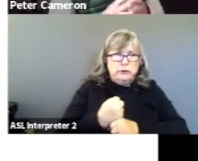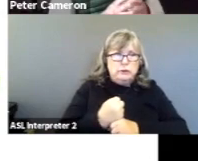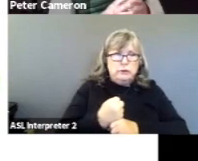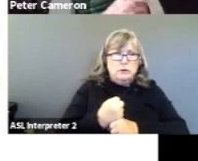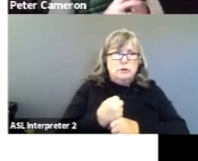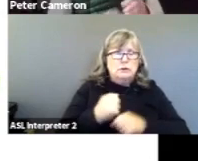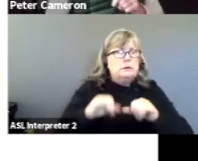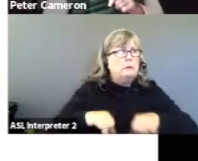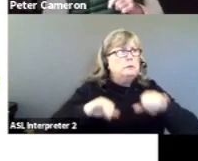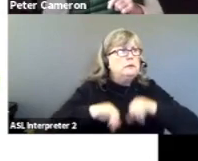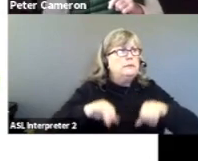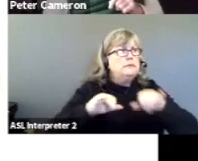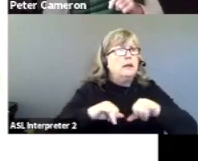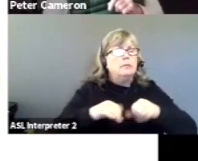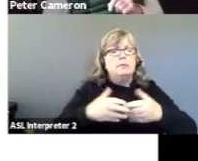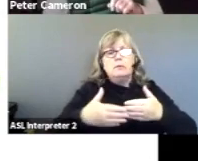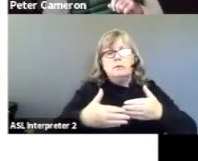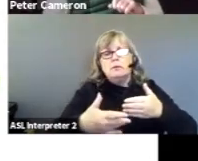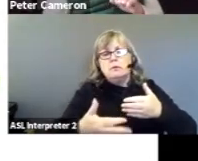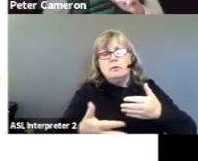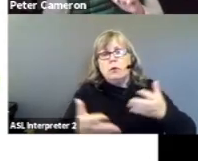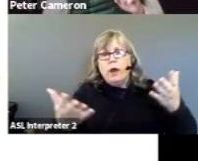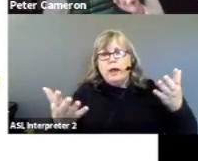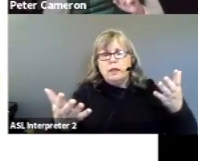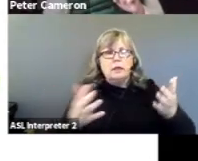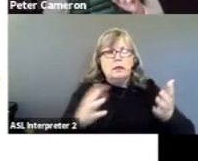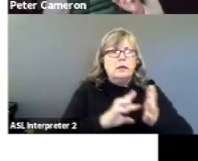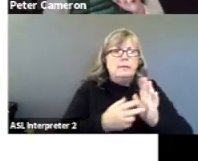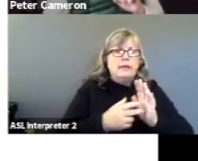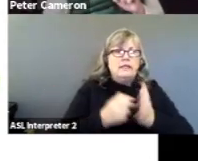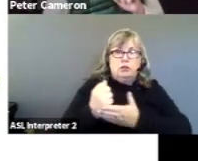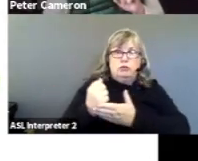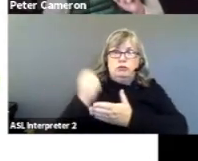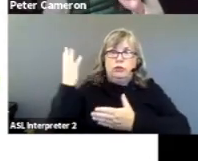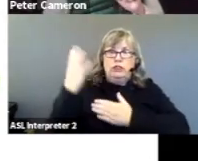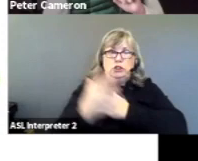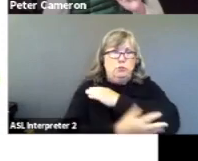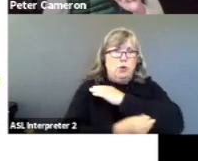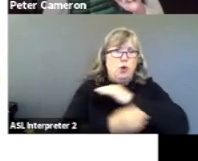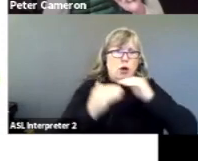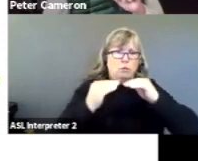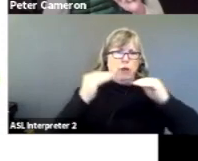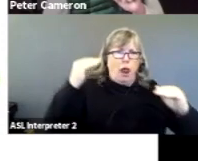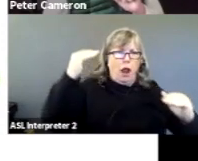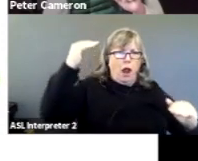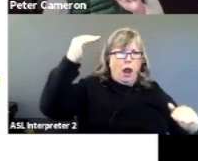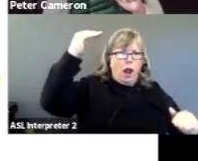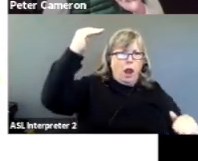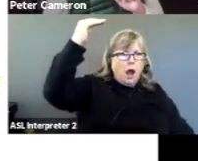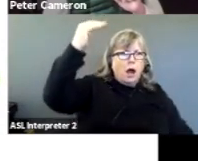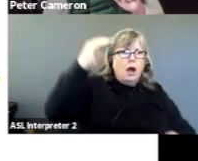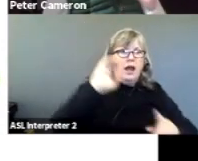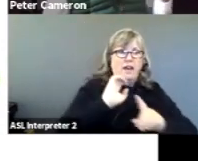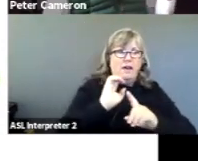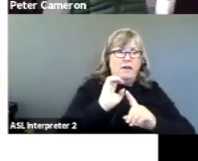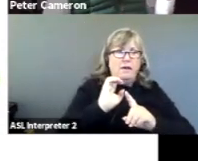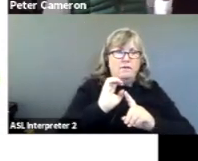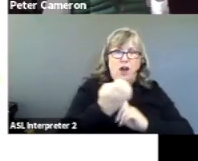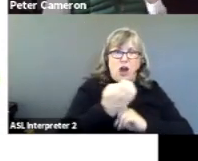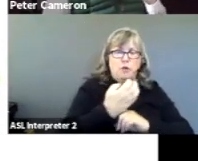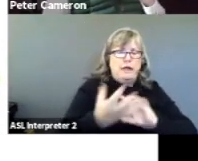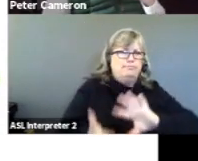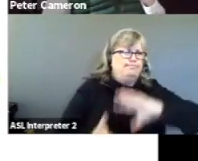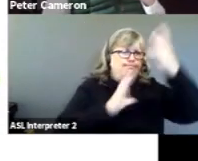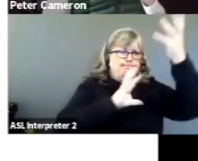to? Well, growing economic disparity, environmental crisis, political paralysis, and of course, unfortunately,